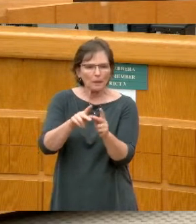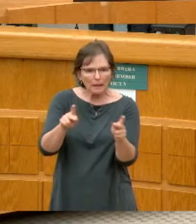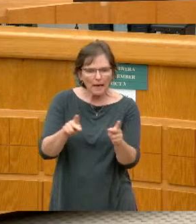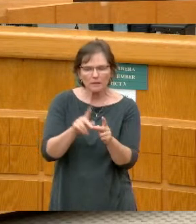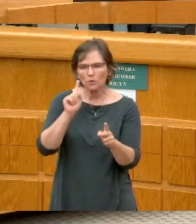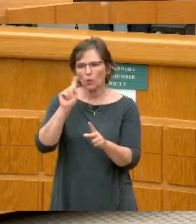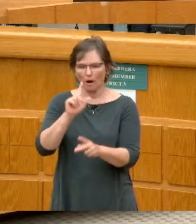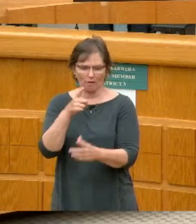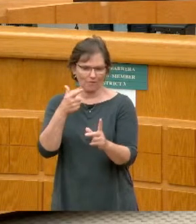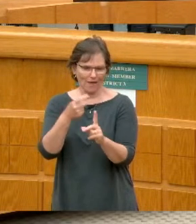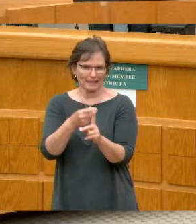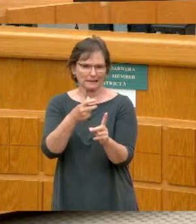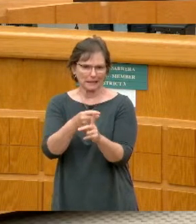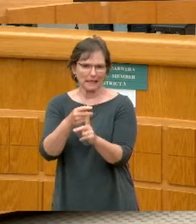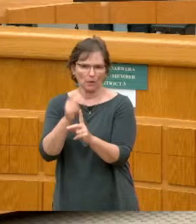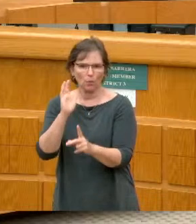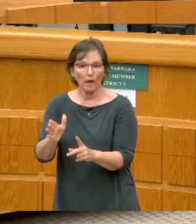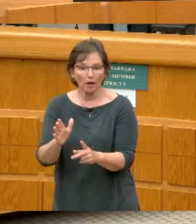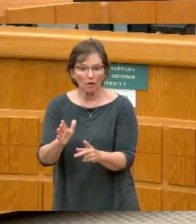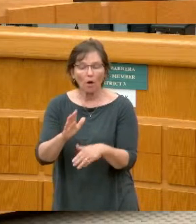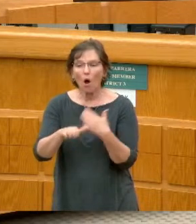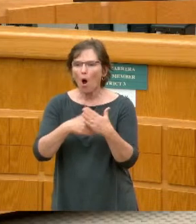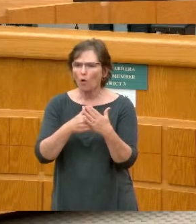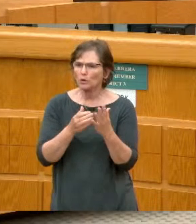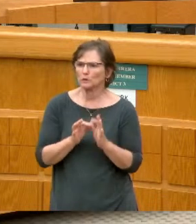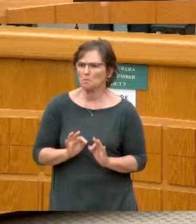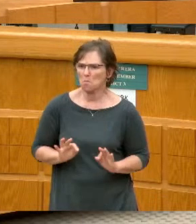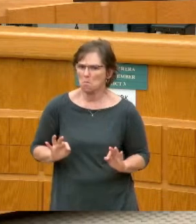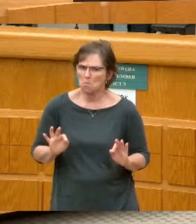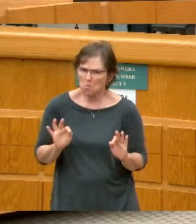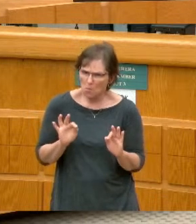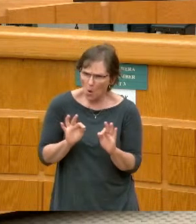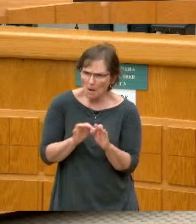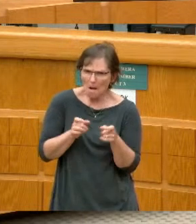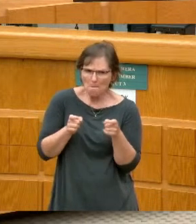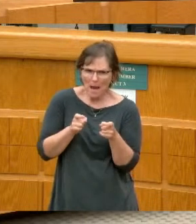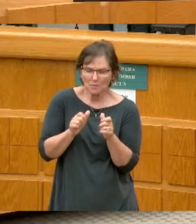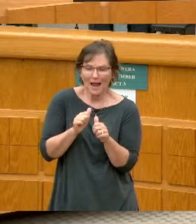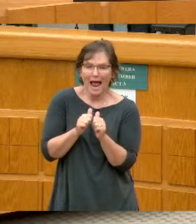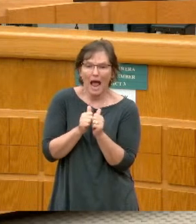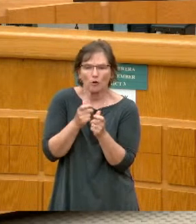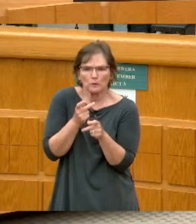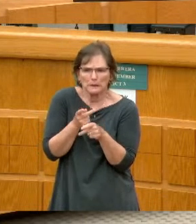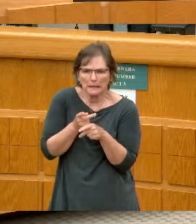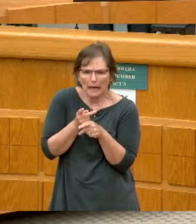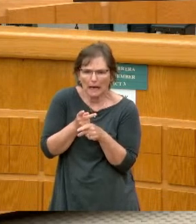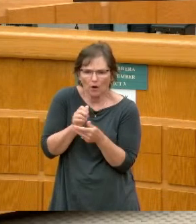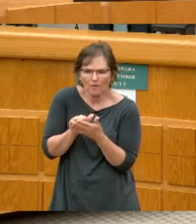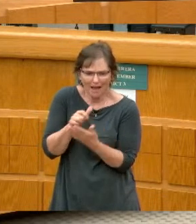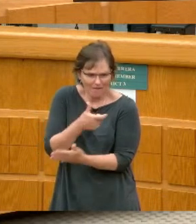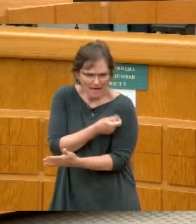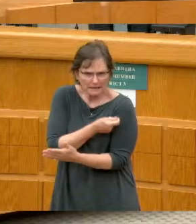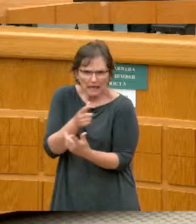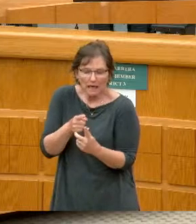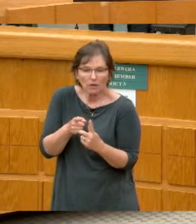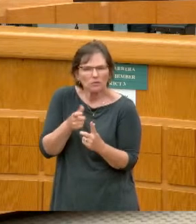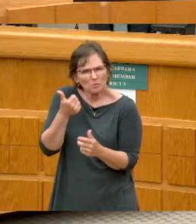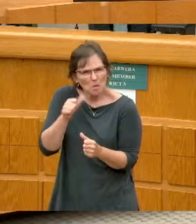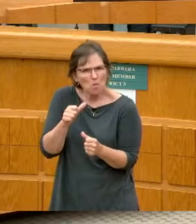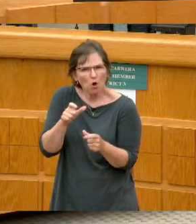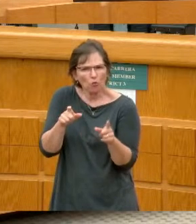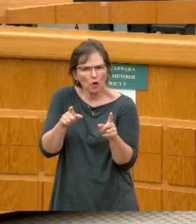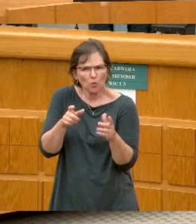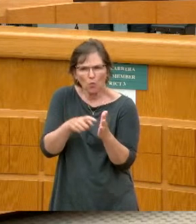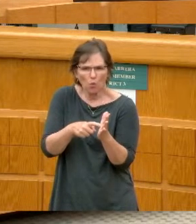us, we will then go into motion and help Director Rodriguez find all of the necessary